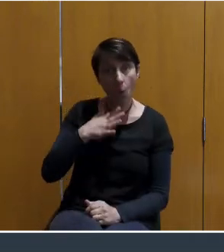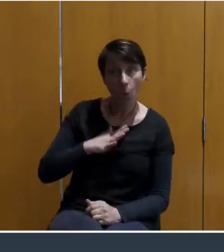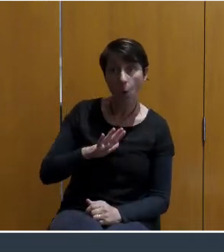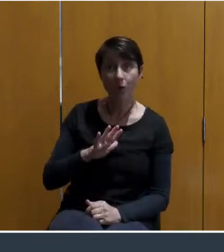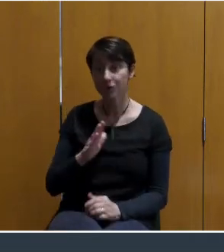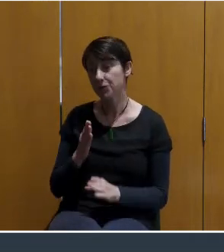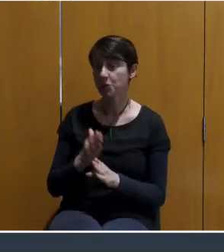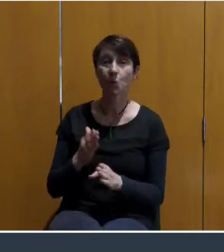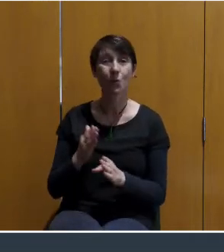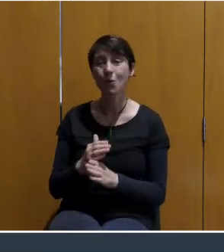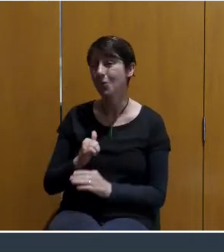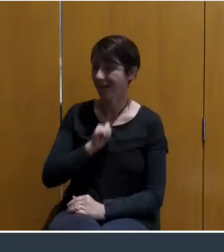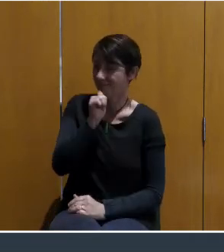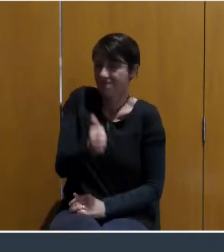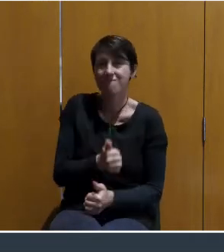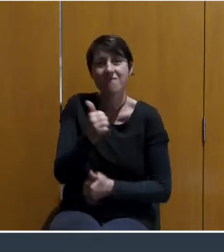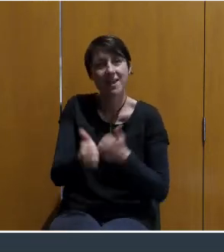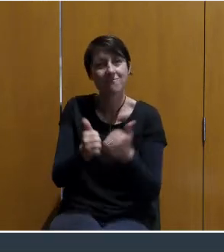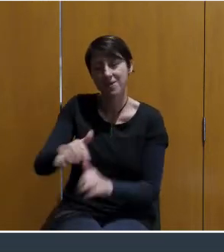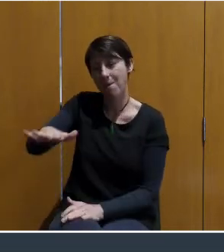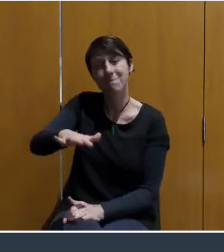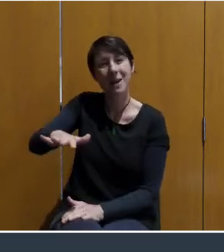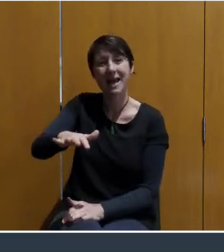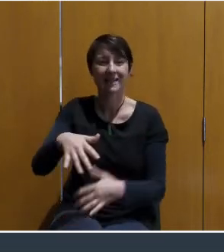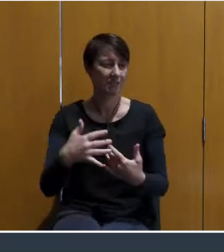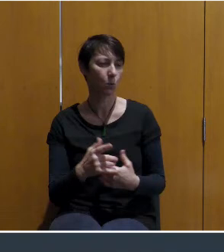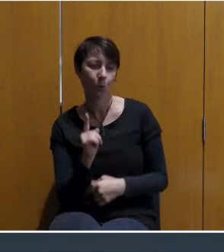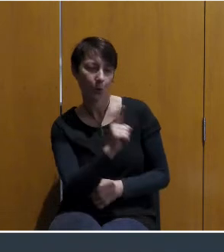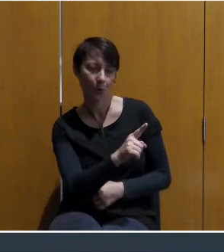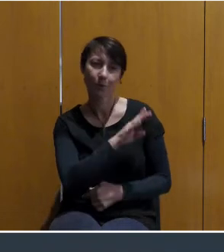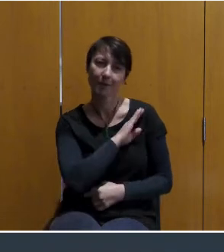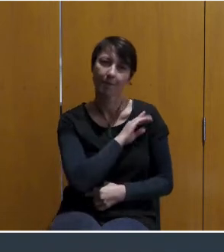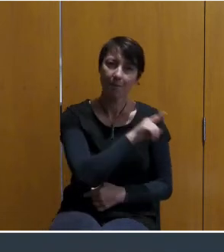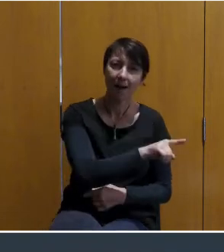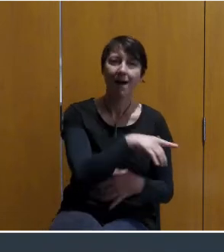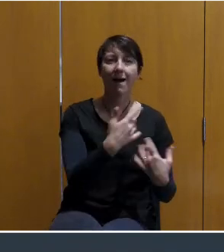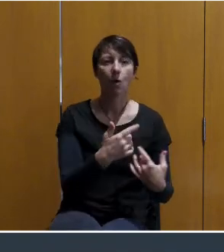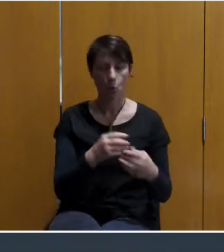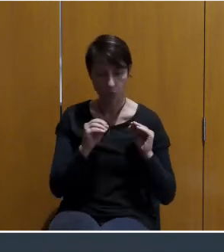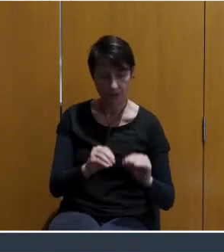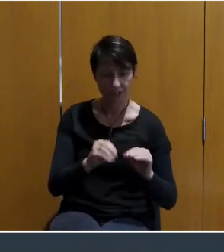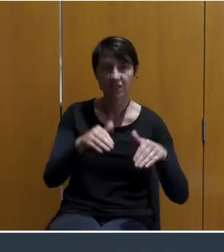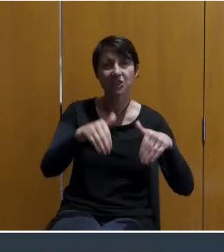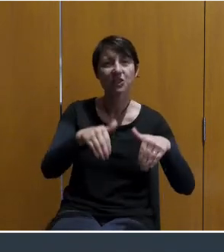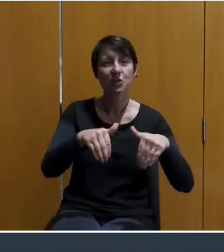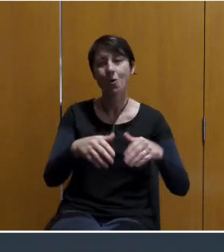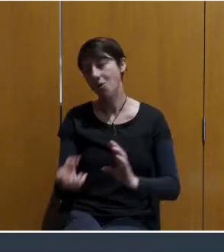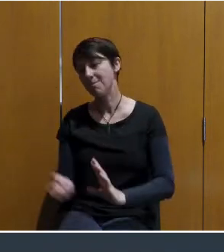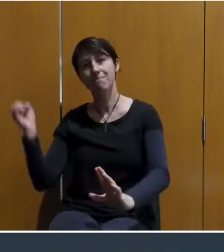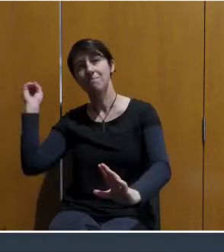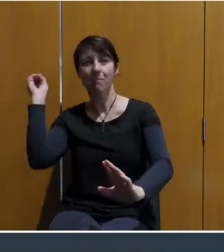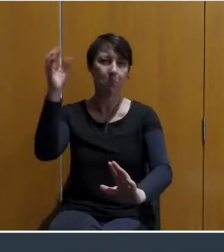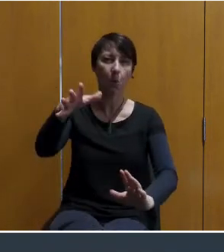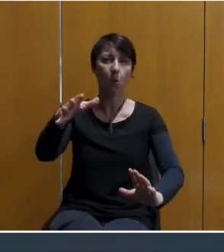little local park around the corner, to do some training, throw a ball, or just be with your best friend in